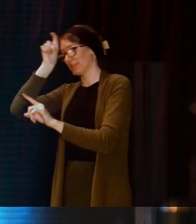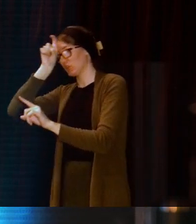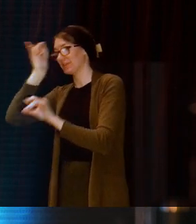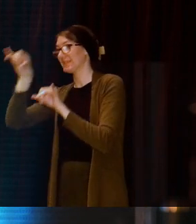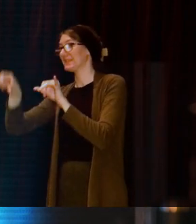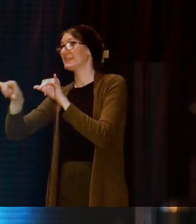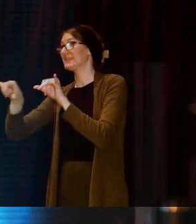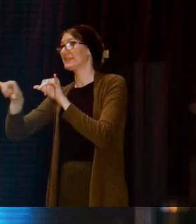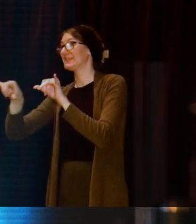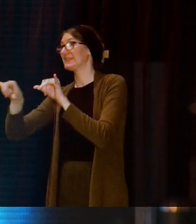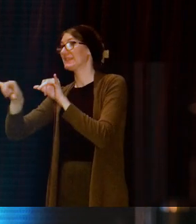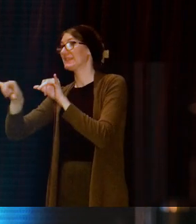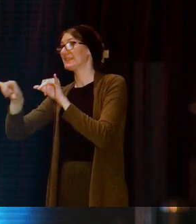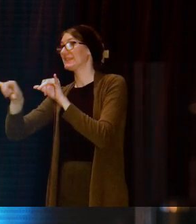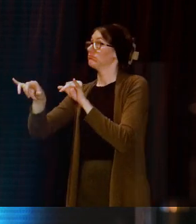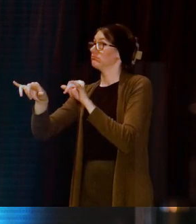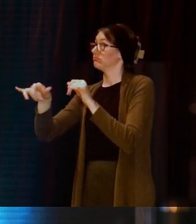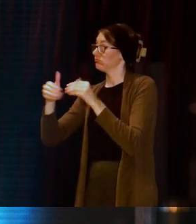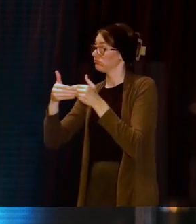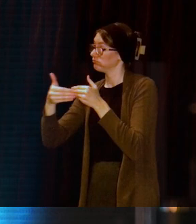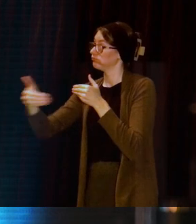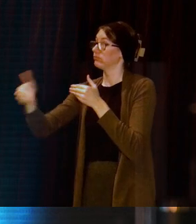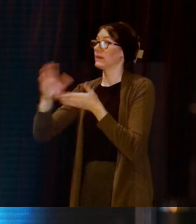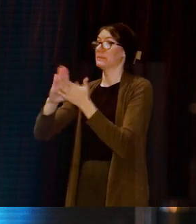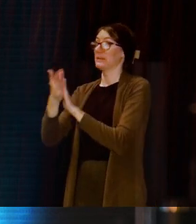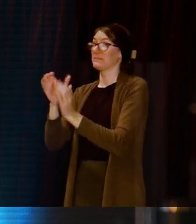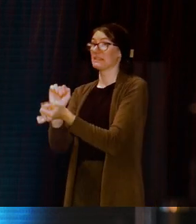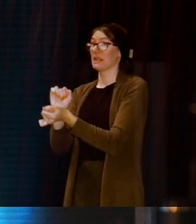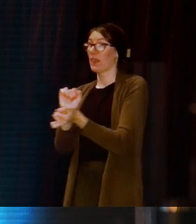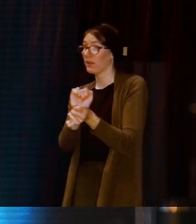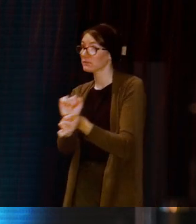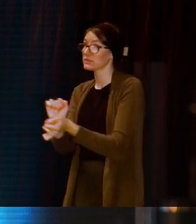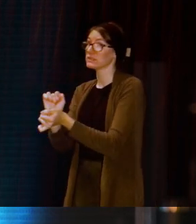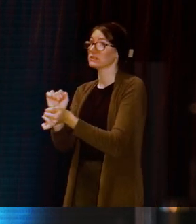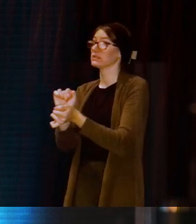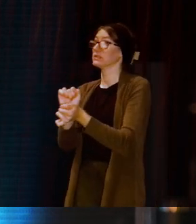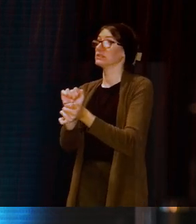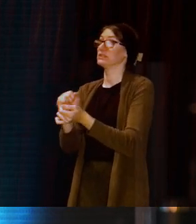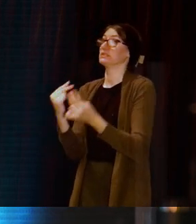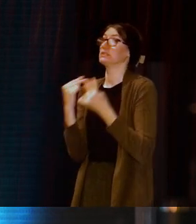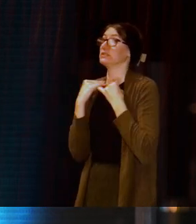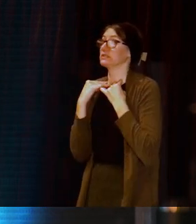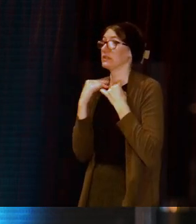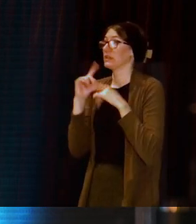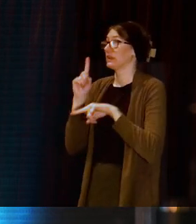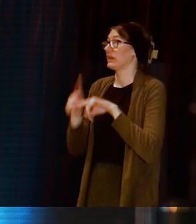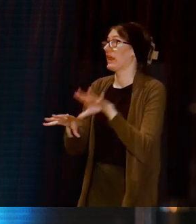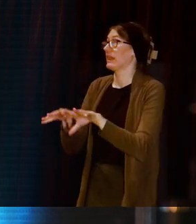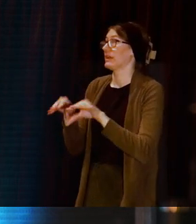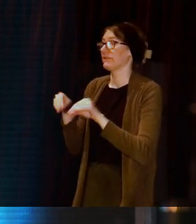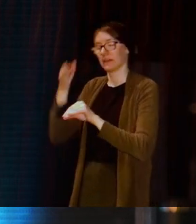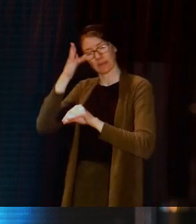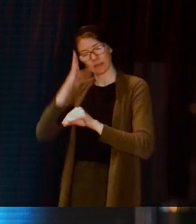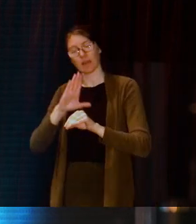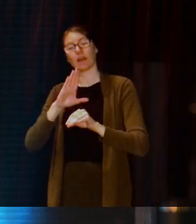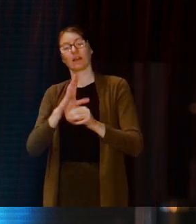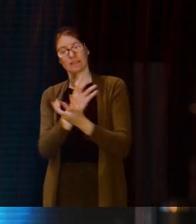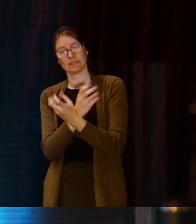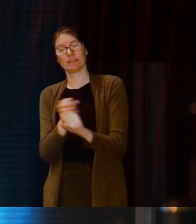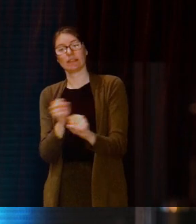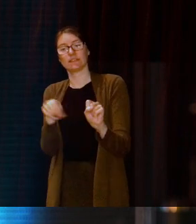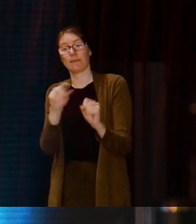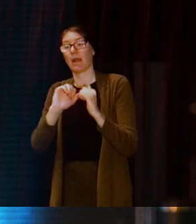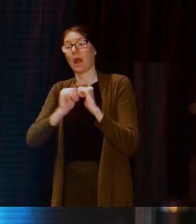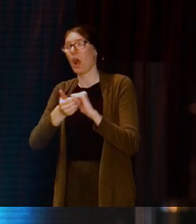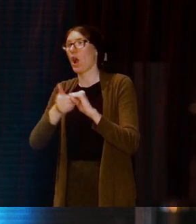wind up staying there for an extended period, actually becoming slaves, to the point they can't get out. And God says, I'll deliver you. And he does so by